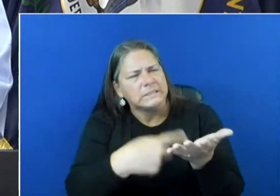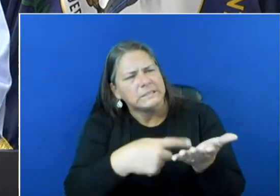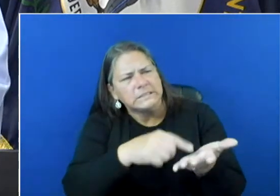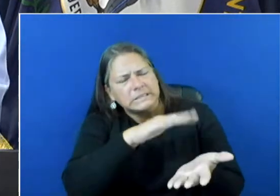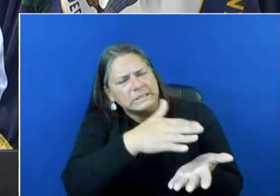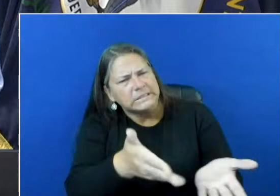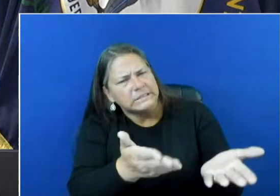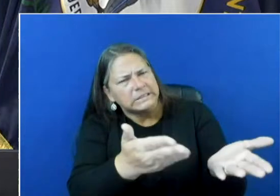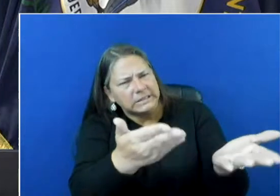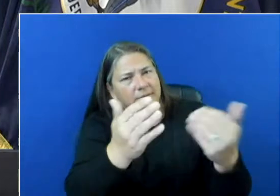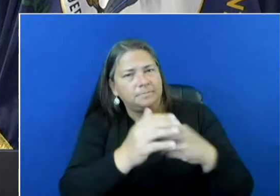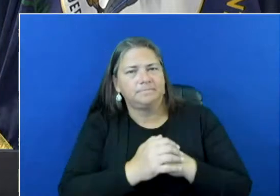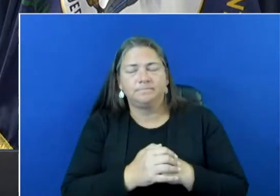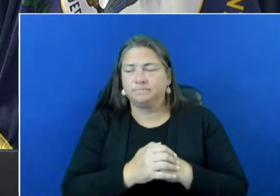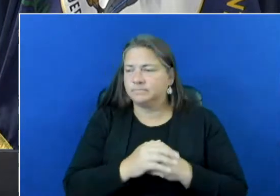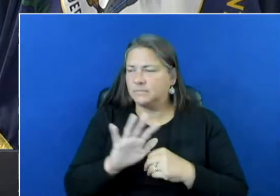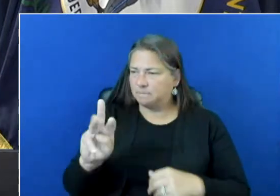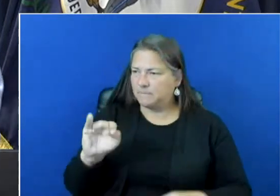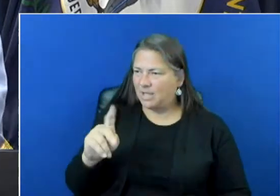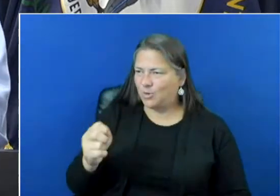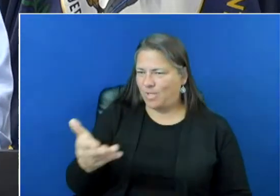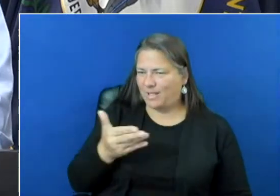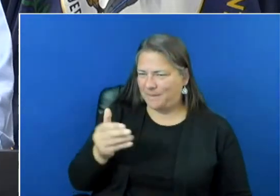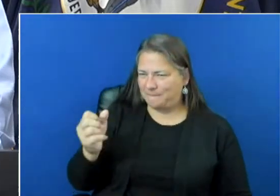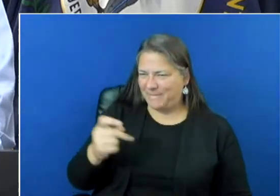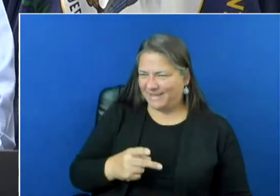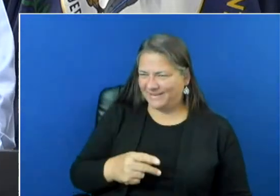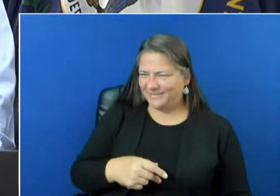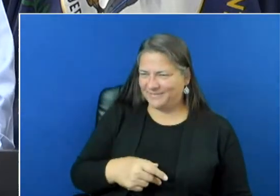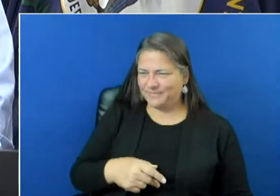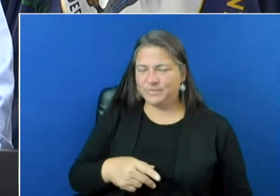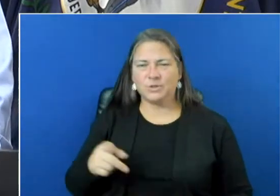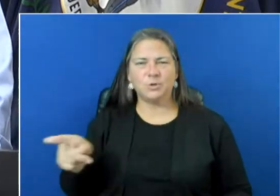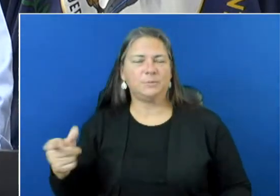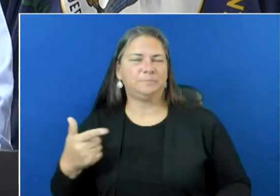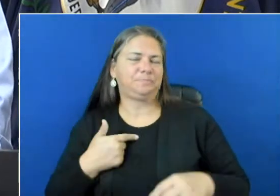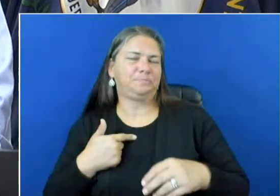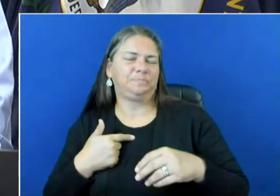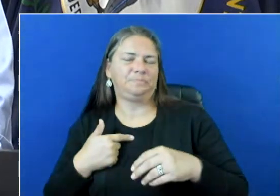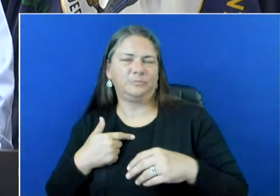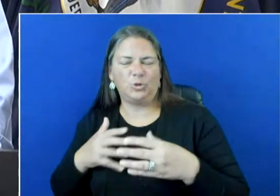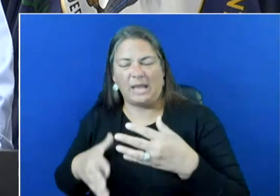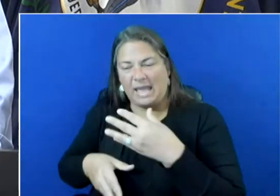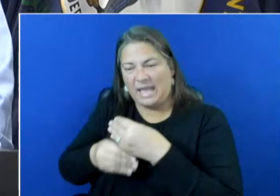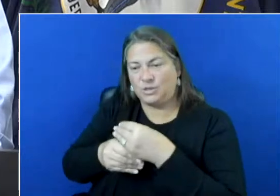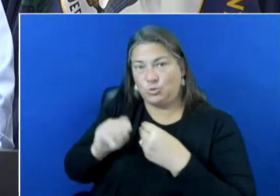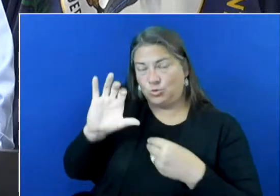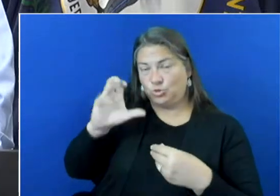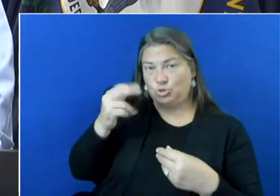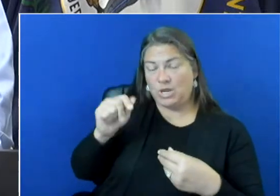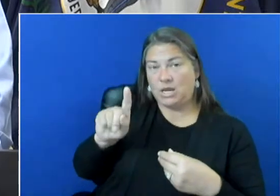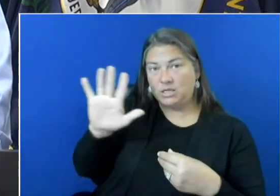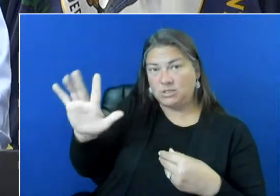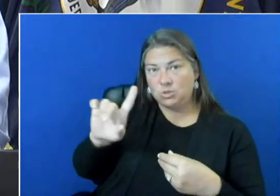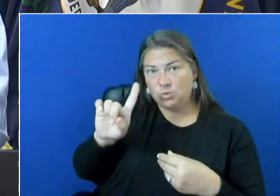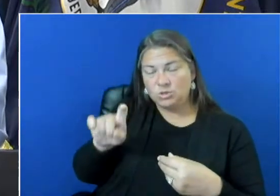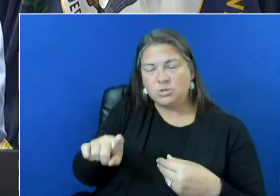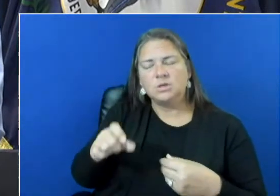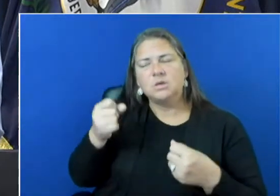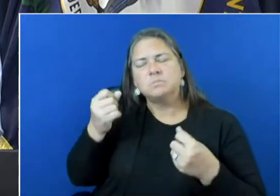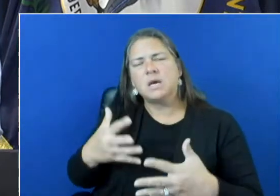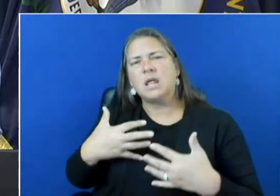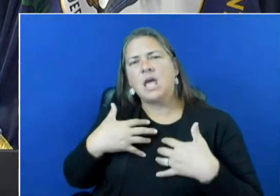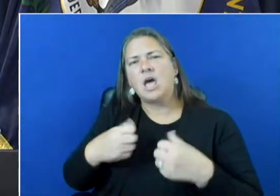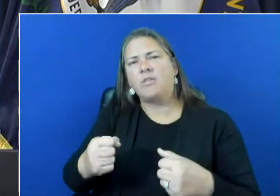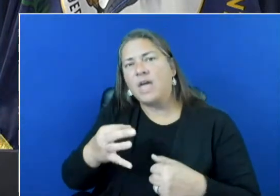Mike Valenti, welcome back. So to piggyback off of Chad's question, many health experts have been clear that we can't mask